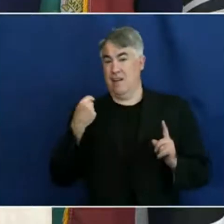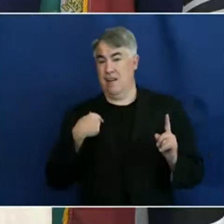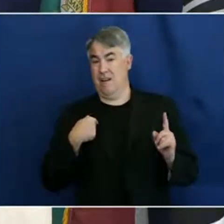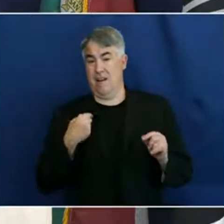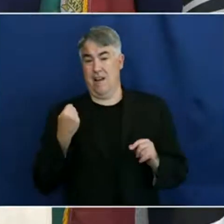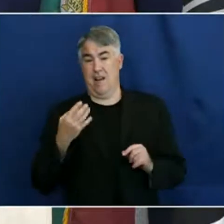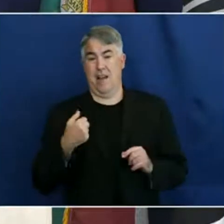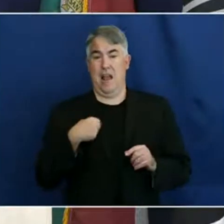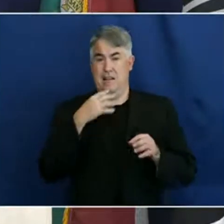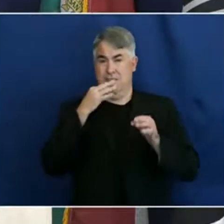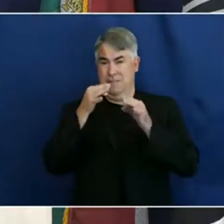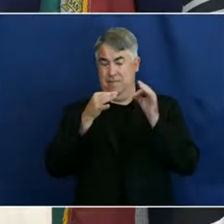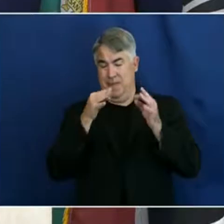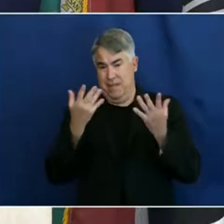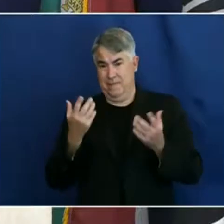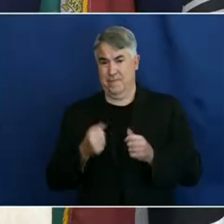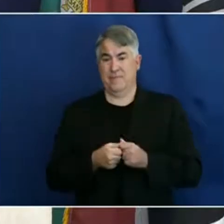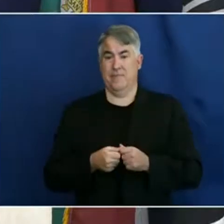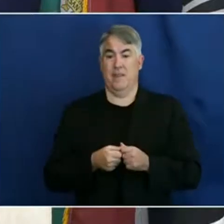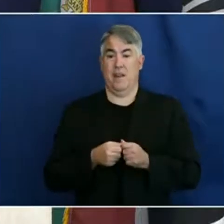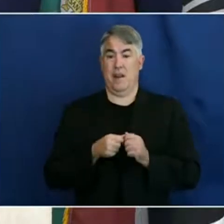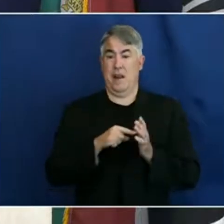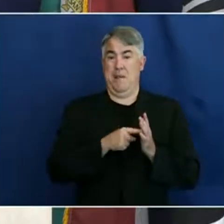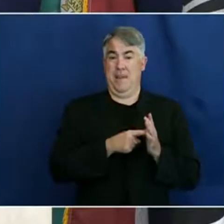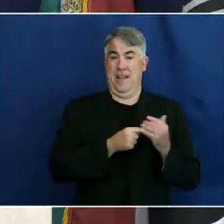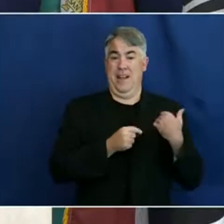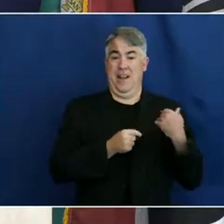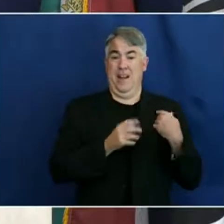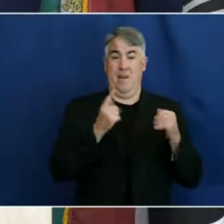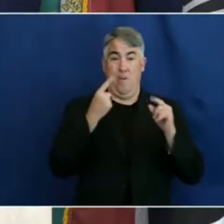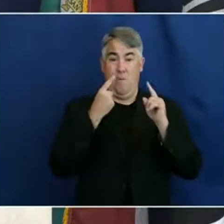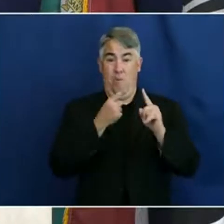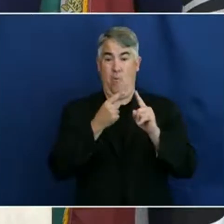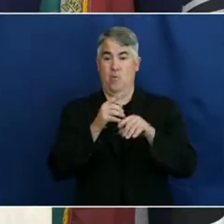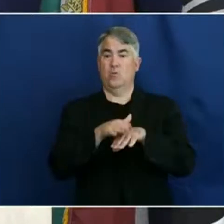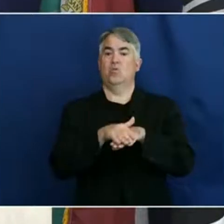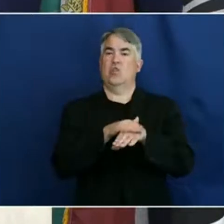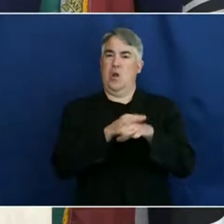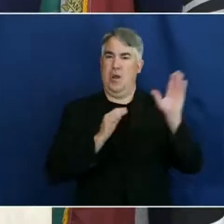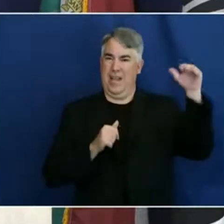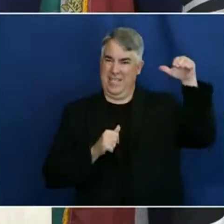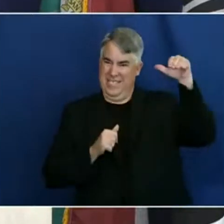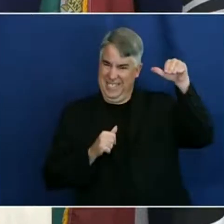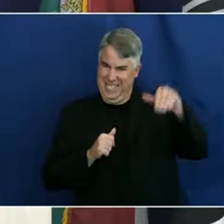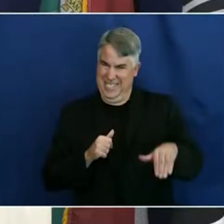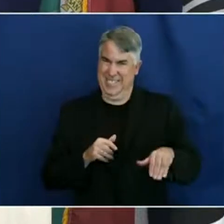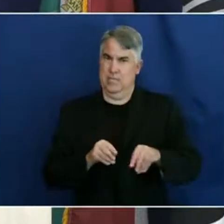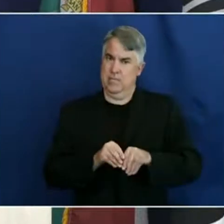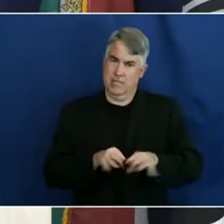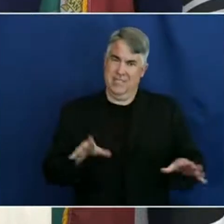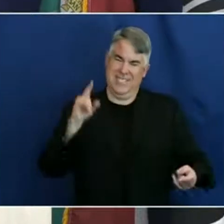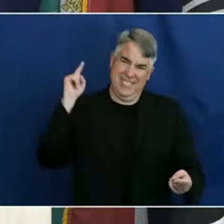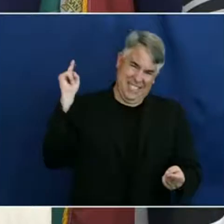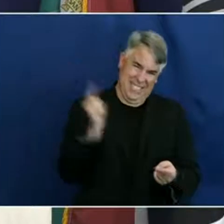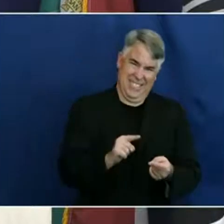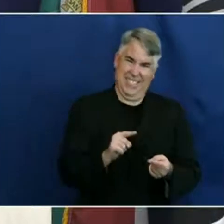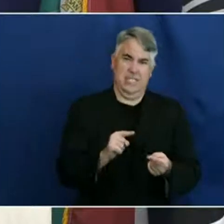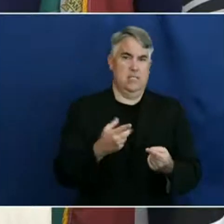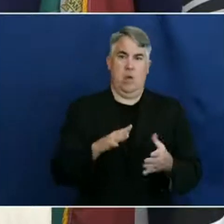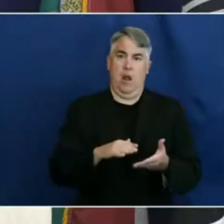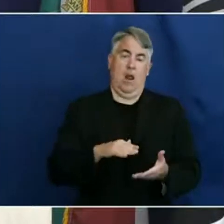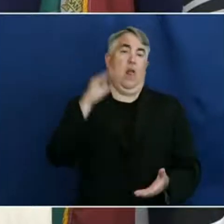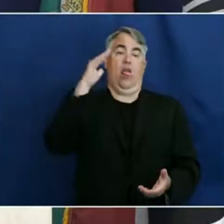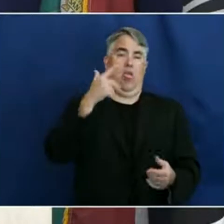reiterate the point, from the beginning, the goal has been to slow the spread of COVID, to make sure we don't overwhelm the healthcare system, the hospital